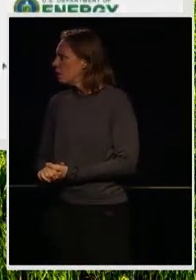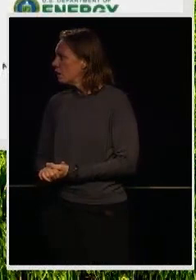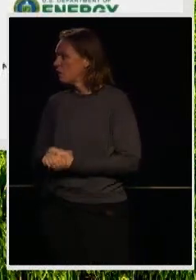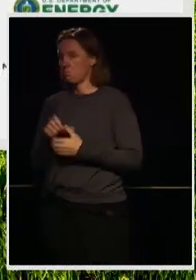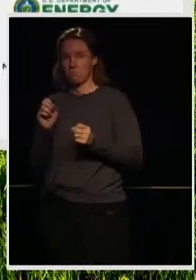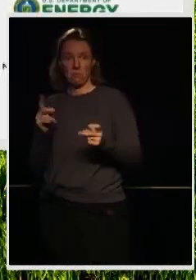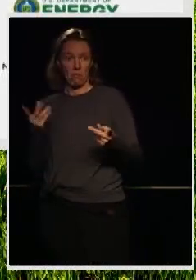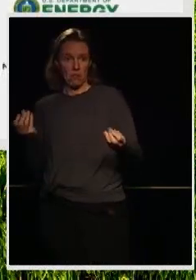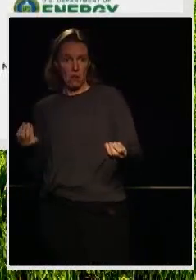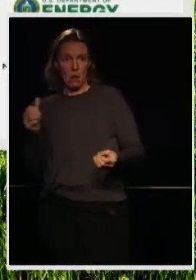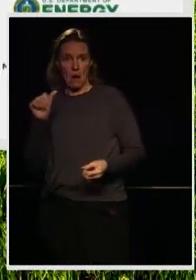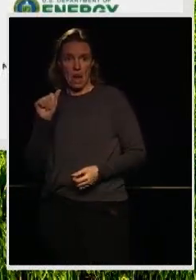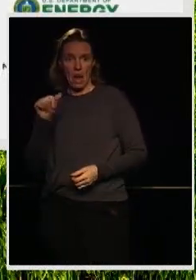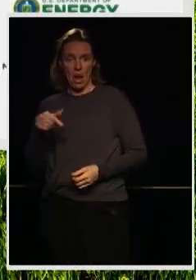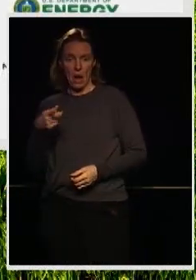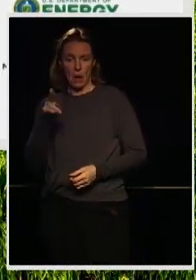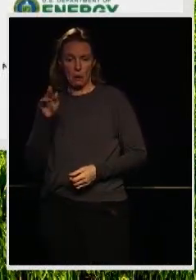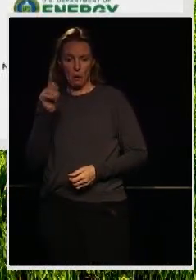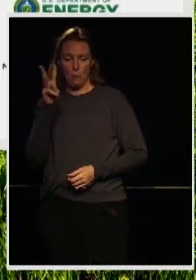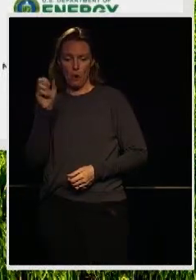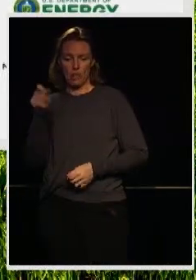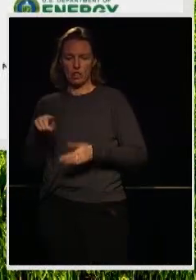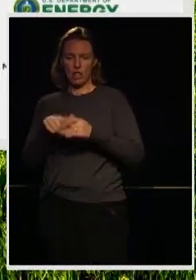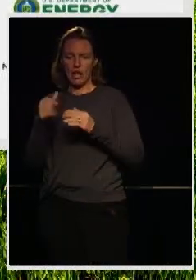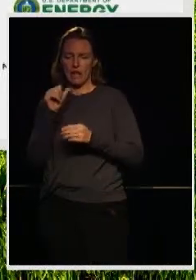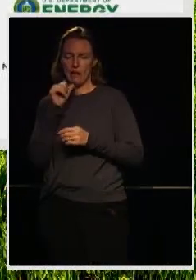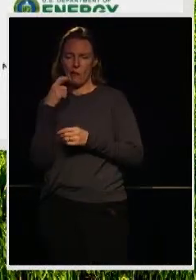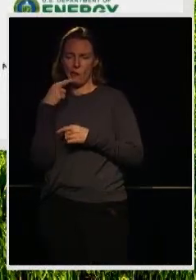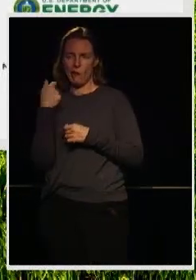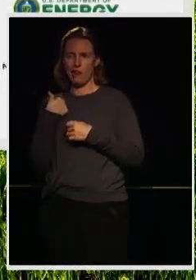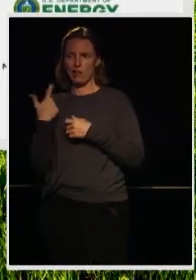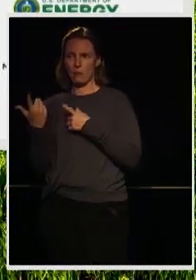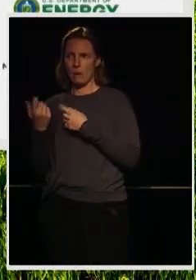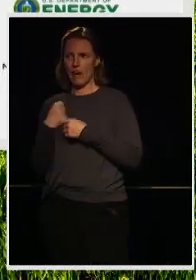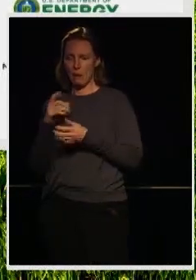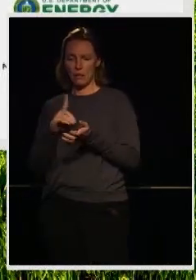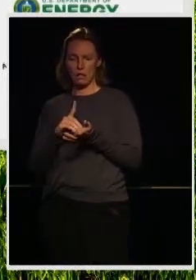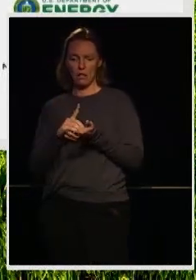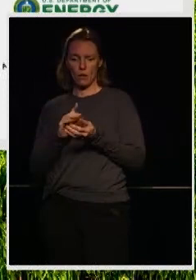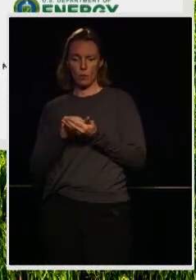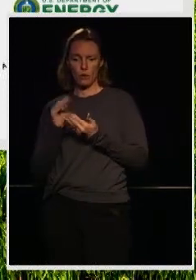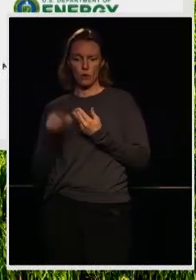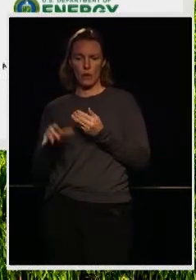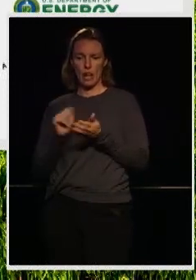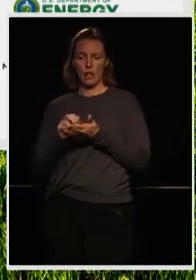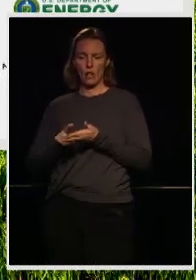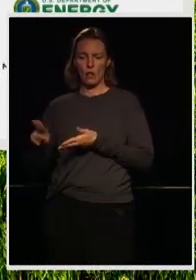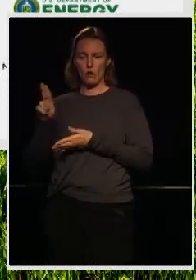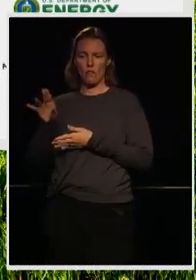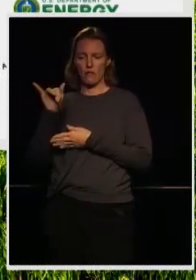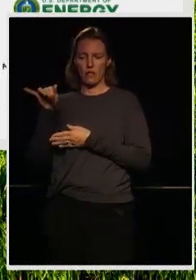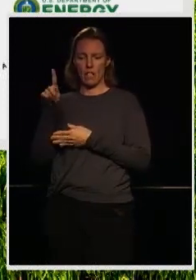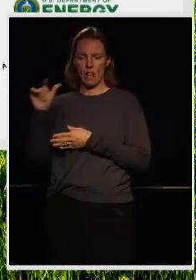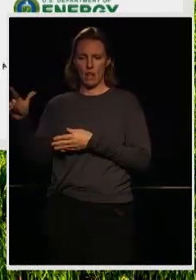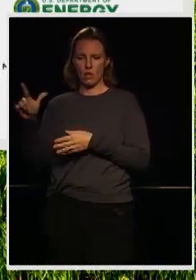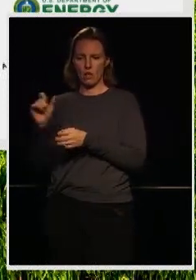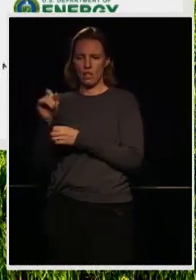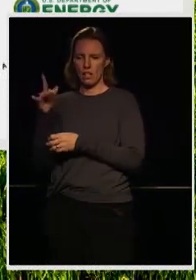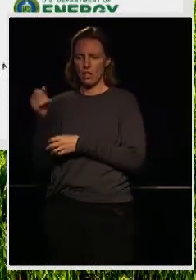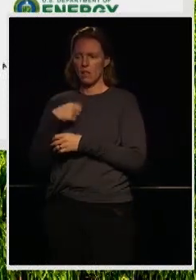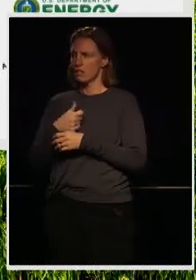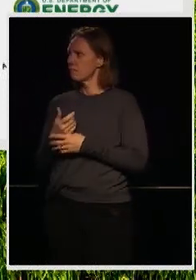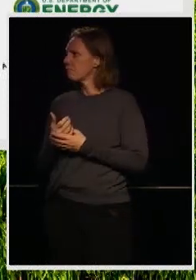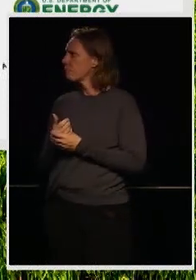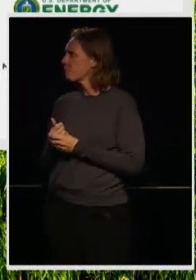Okay, so AgriWater started not too long ago in 2021 while I was a doctoral student at the University of Illinois,